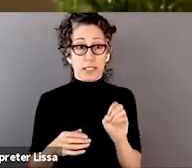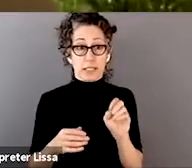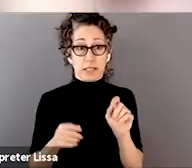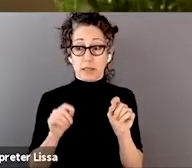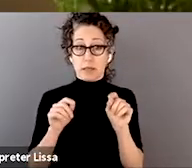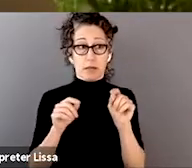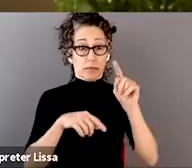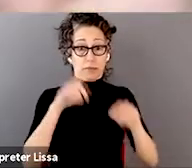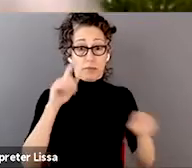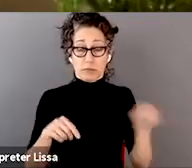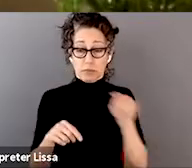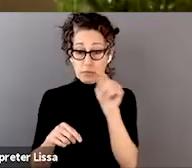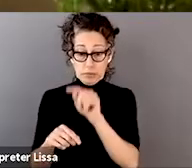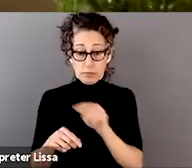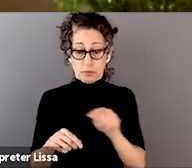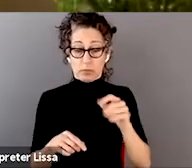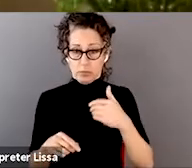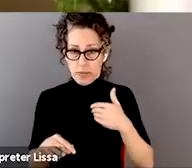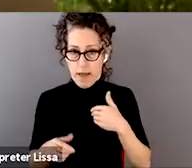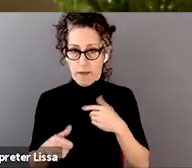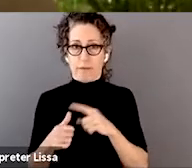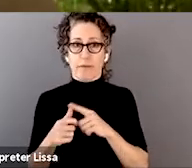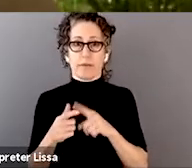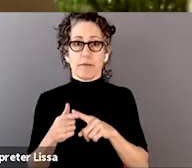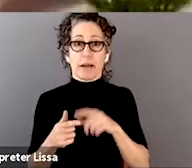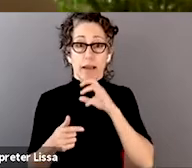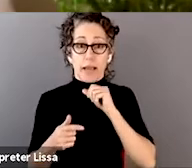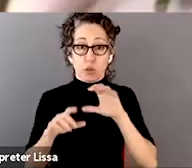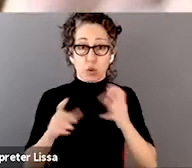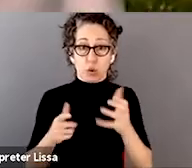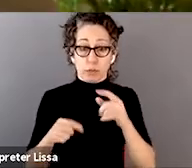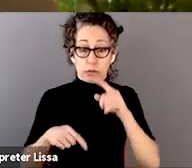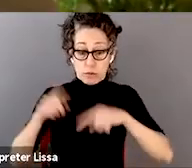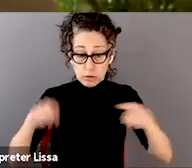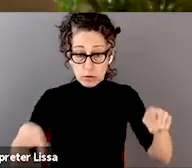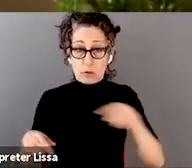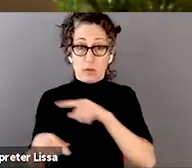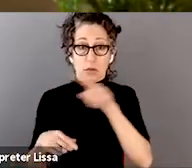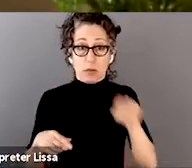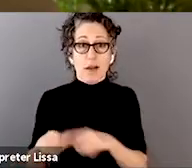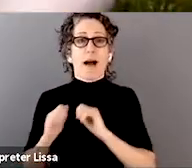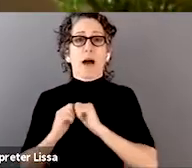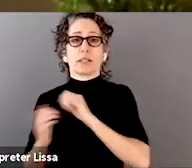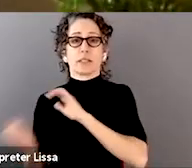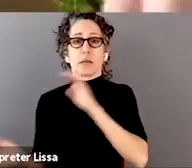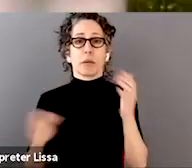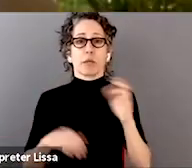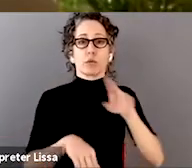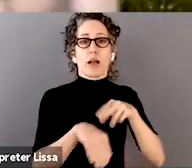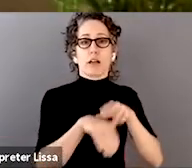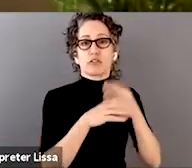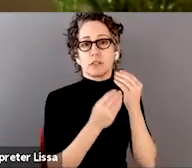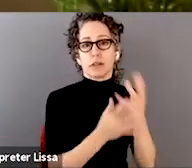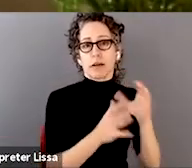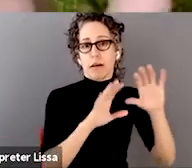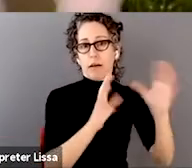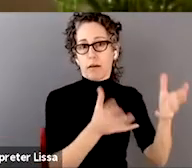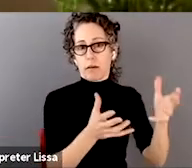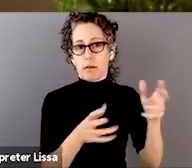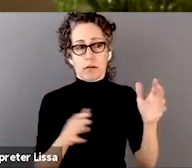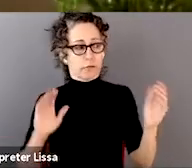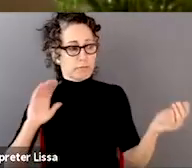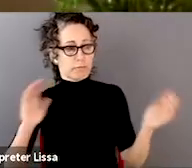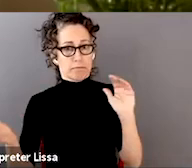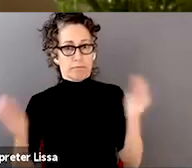genders in it, and also different age groups in it. How does that compare to national data, right? So if that is where you want to deploy a